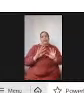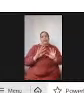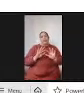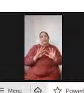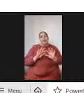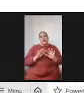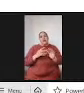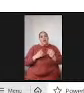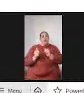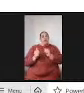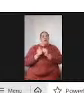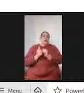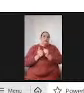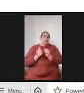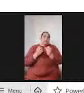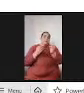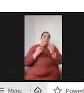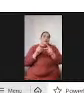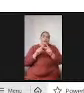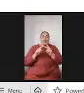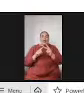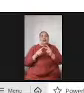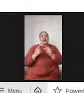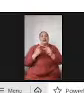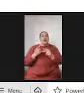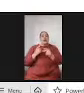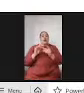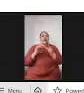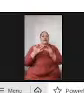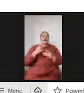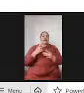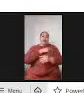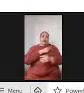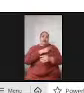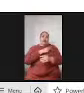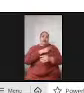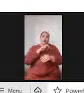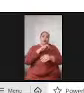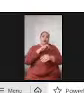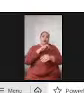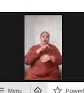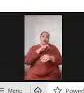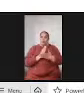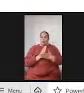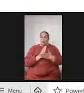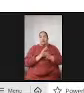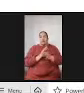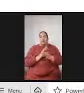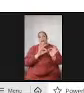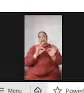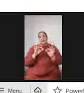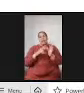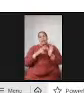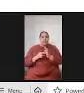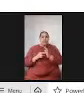stakeholder information as well as our cybersecurity, and we will have to make sure that those requirements are